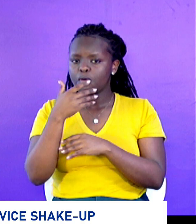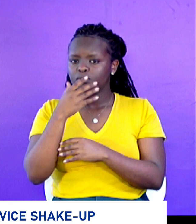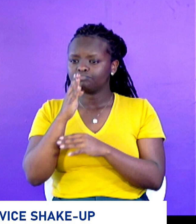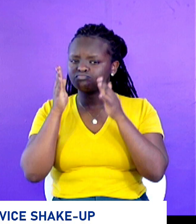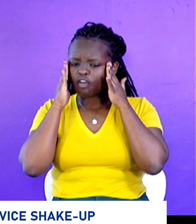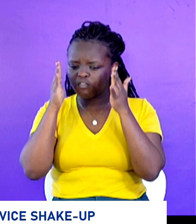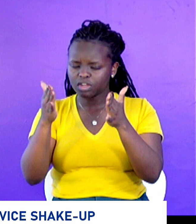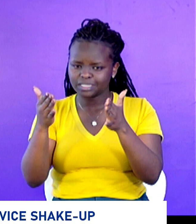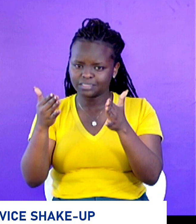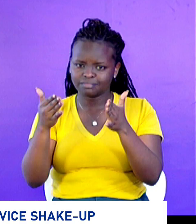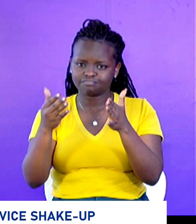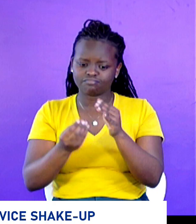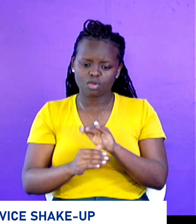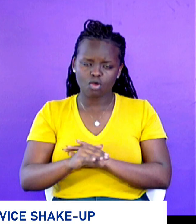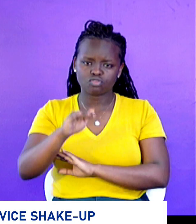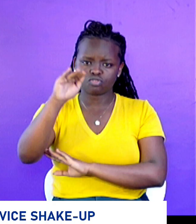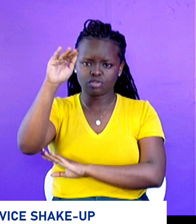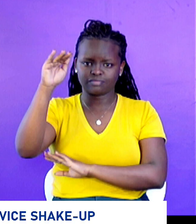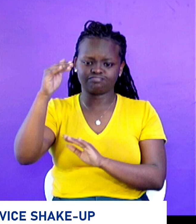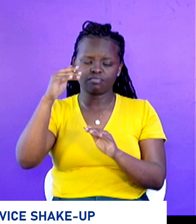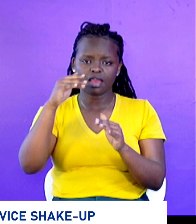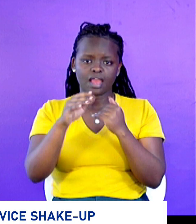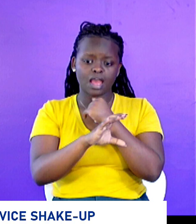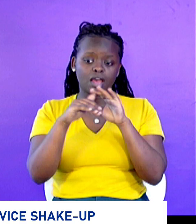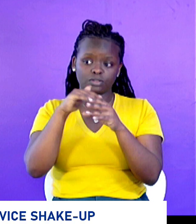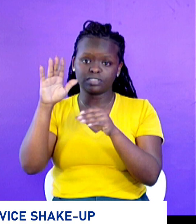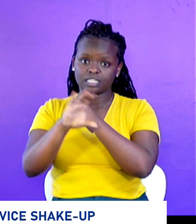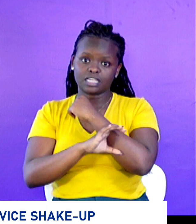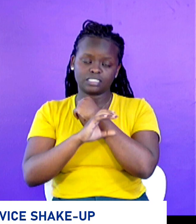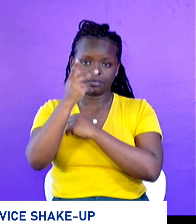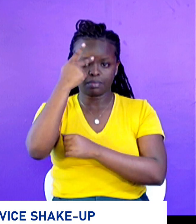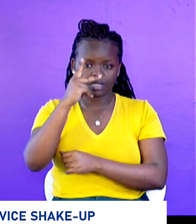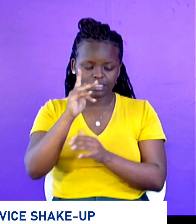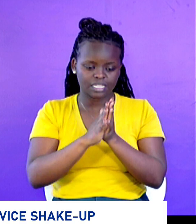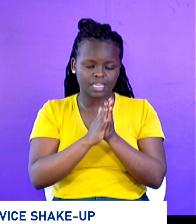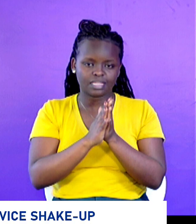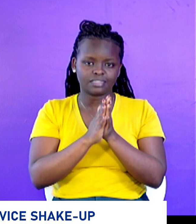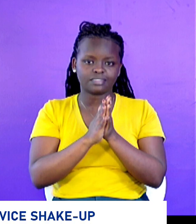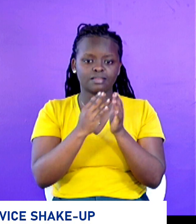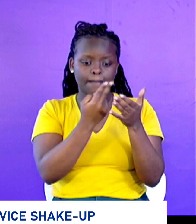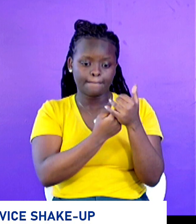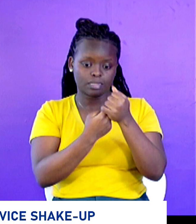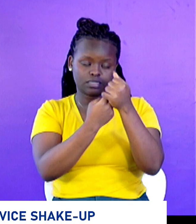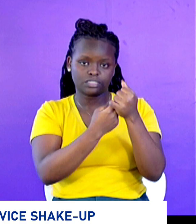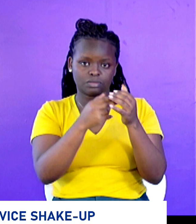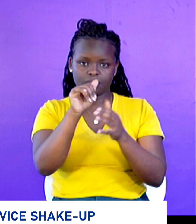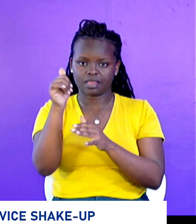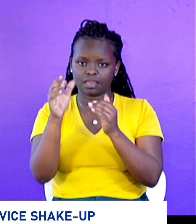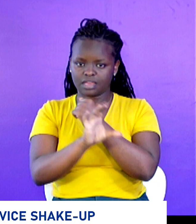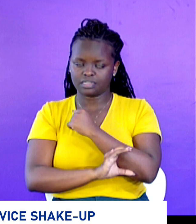energy into Kenya's foreign policy and leveraging international partnerships to